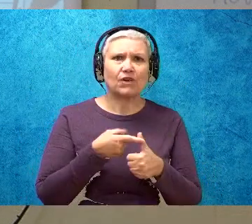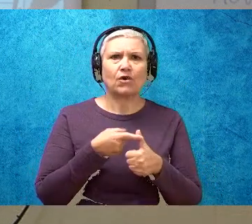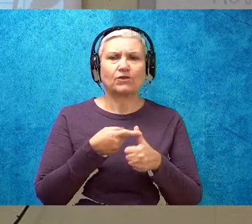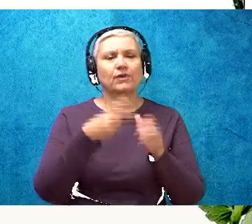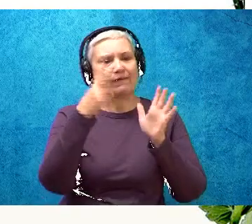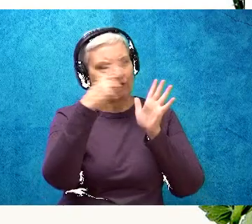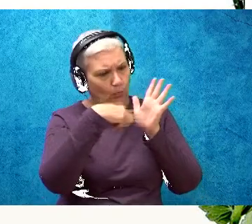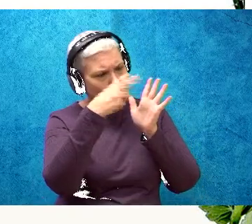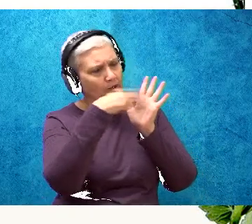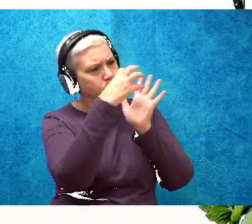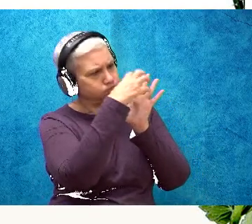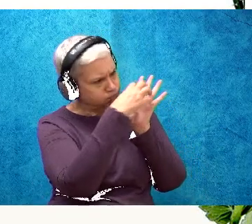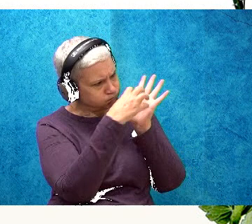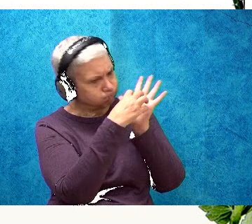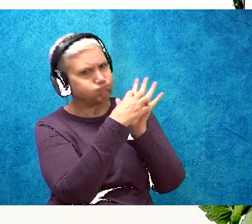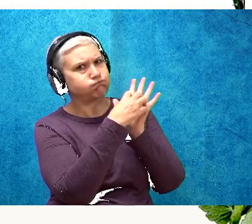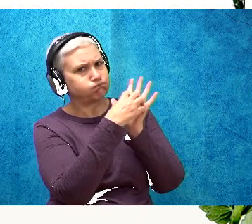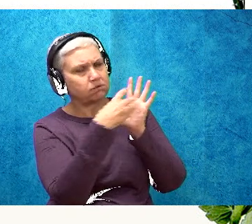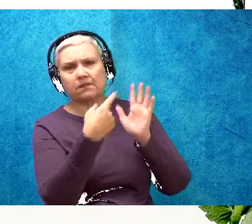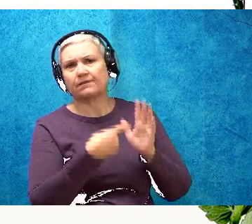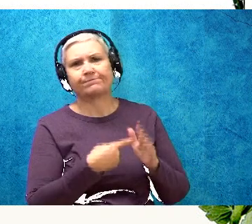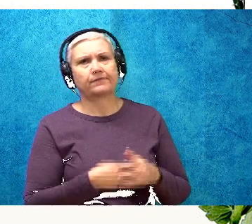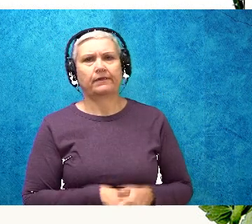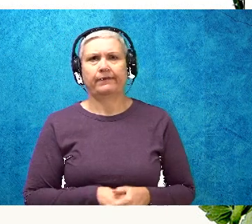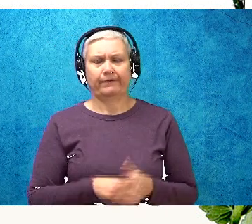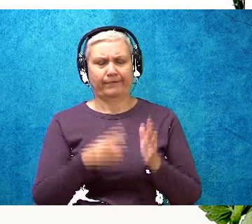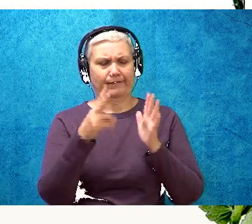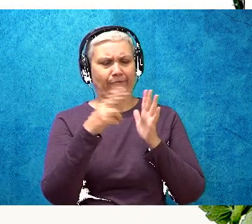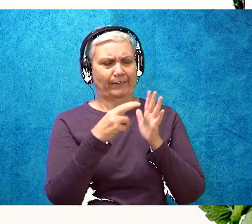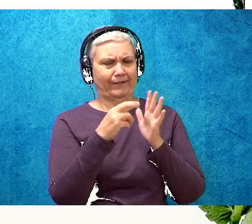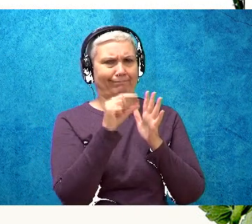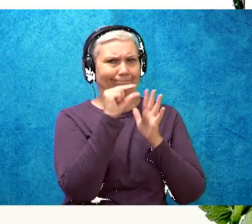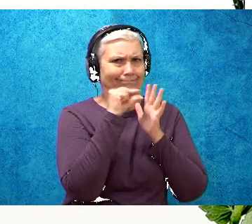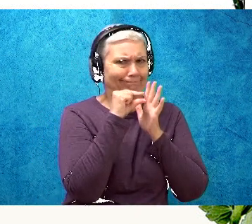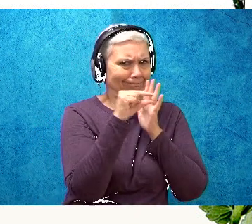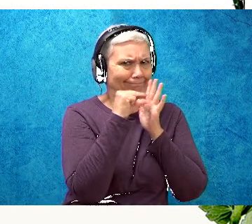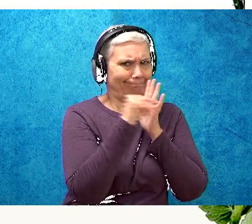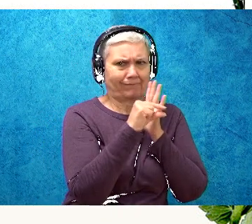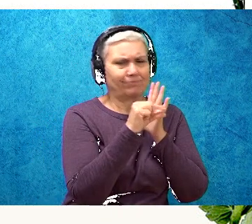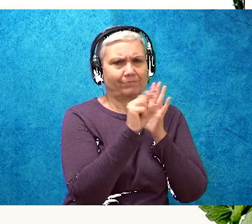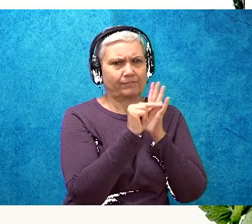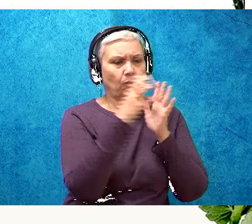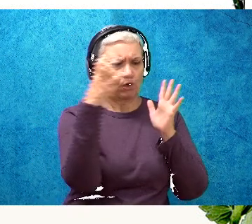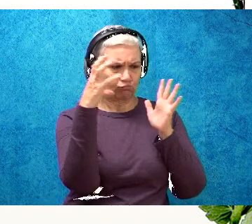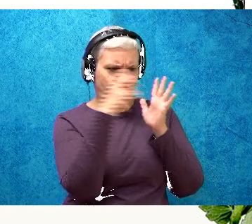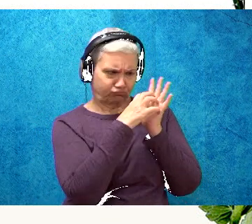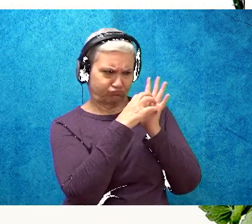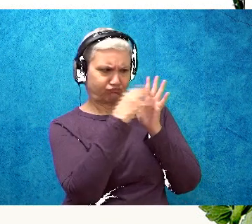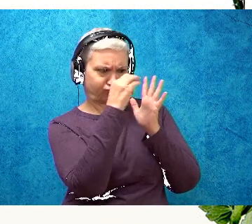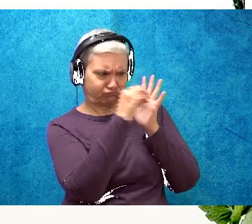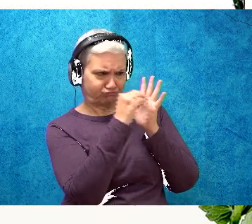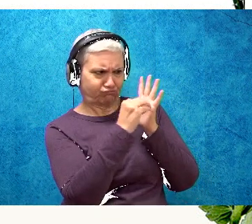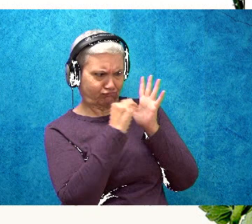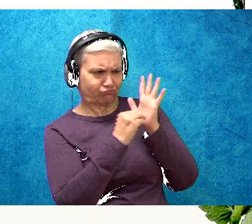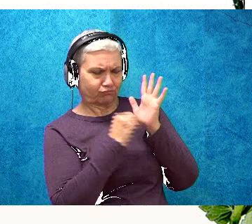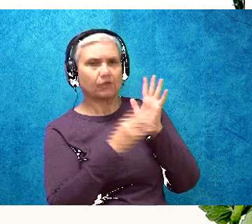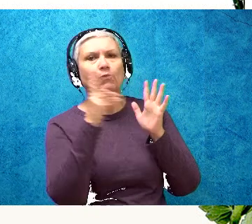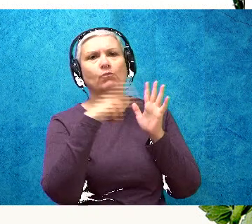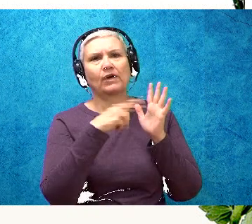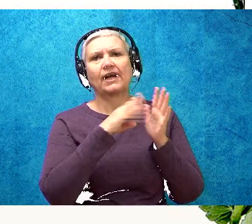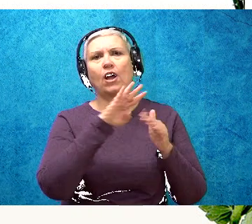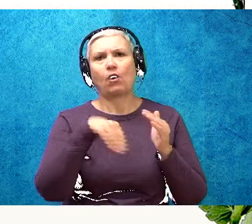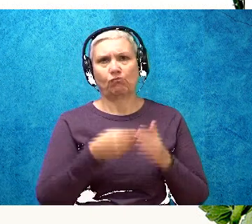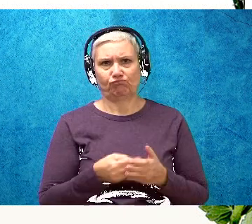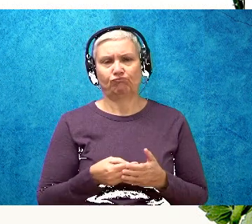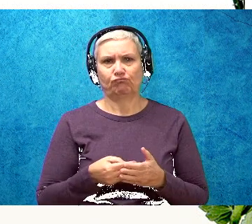the entire text. You cannot just read a chunk of the text or a portion of the text and be able to get the overall theme. Not